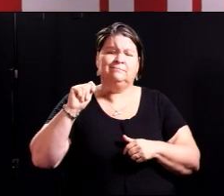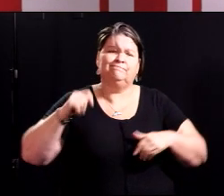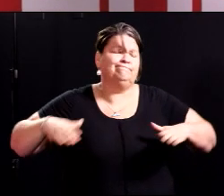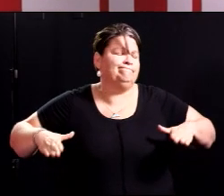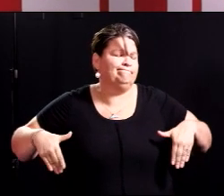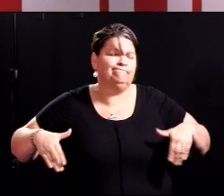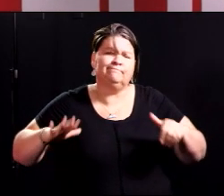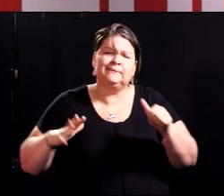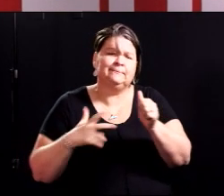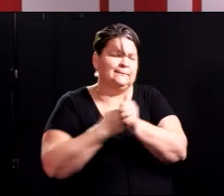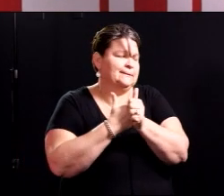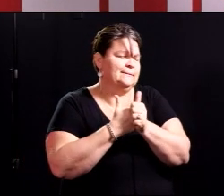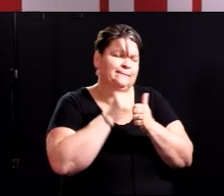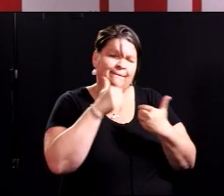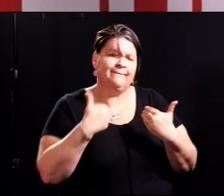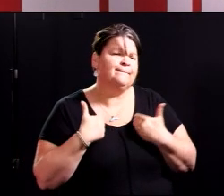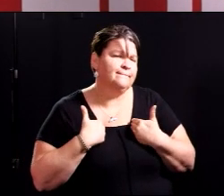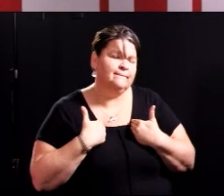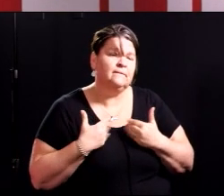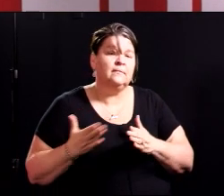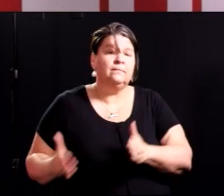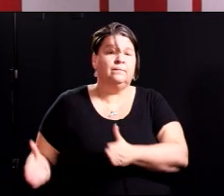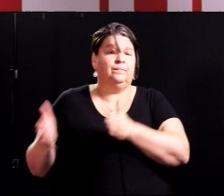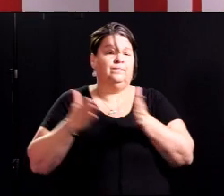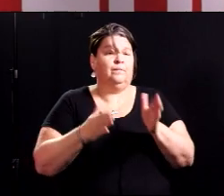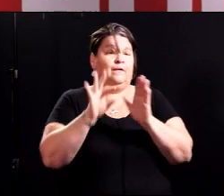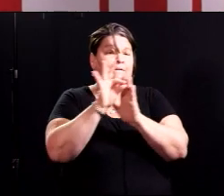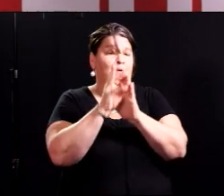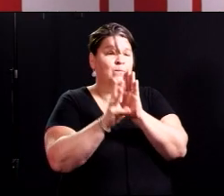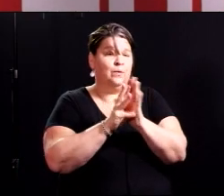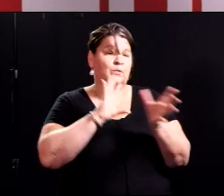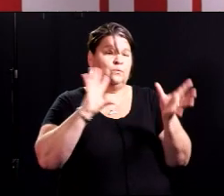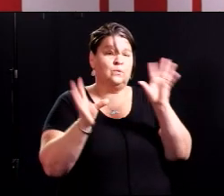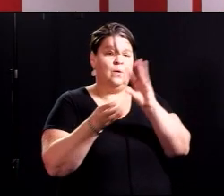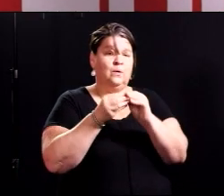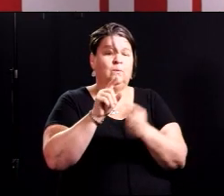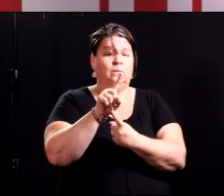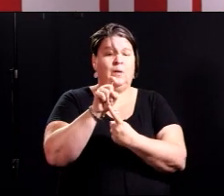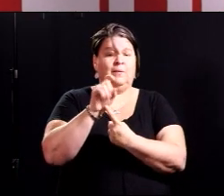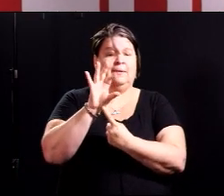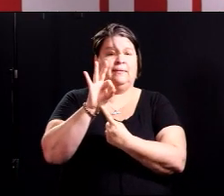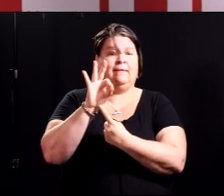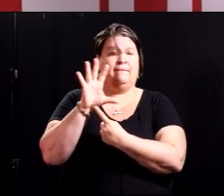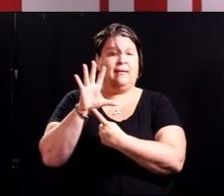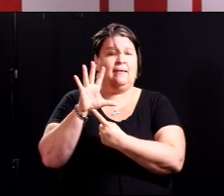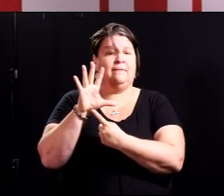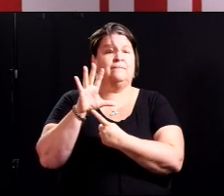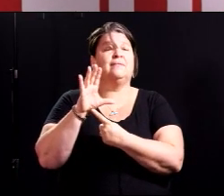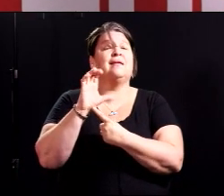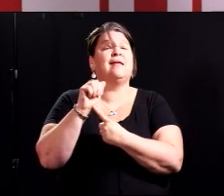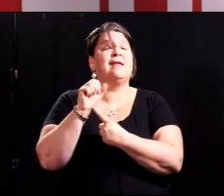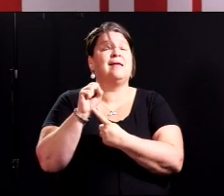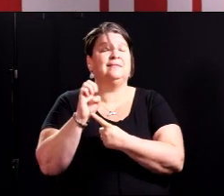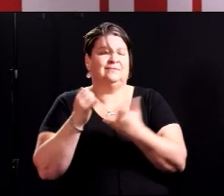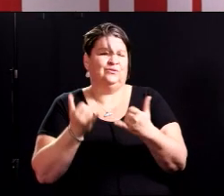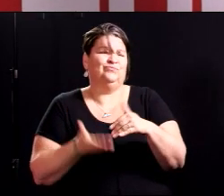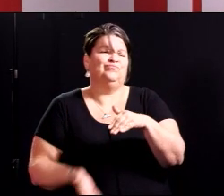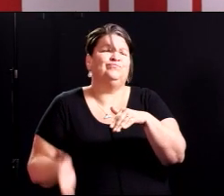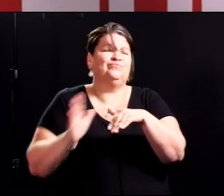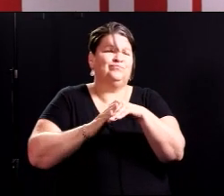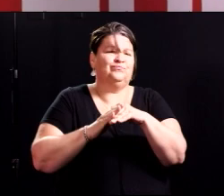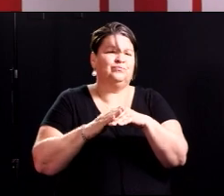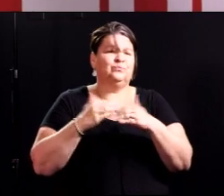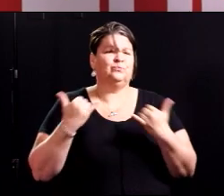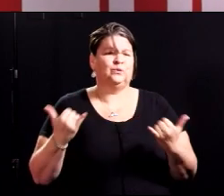We have 195 cases today. That's up from 167 yesterday, and we have 7